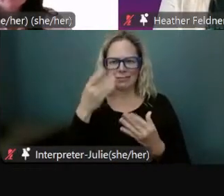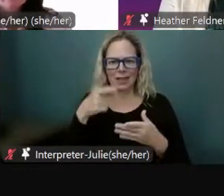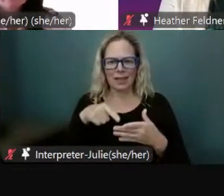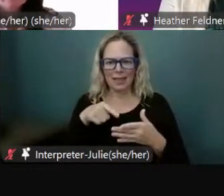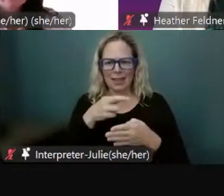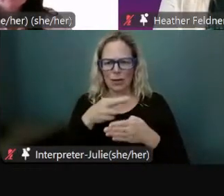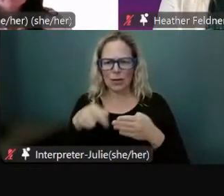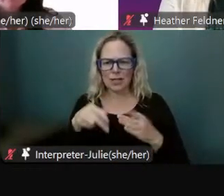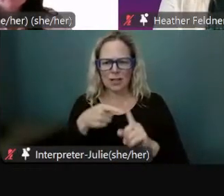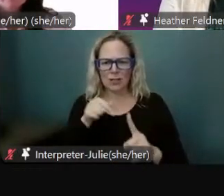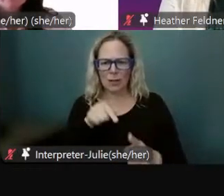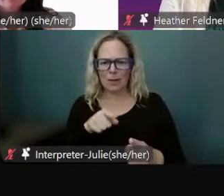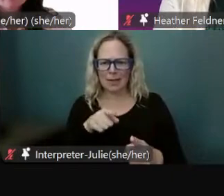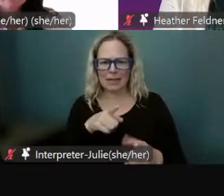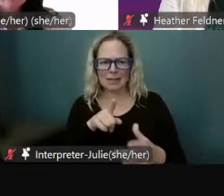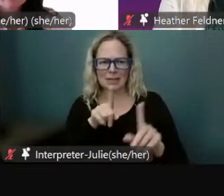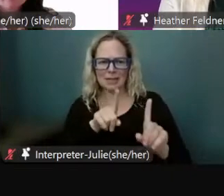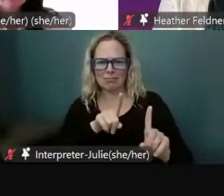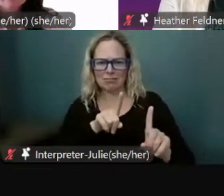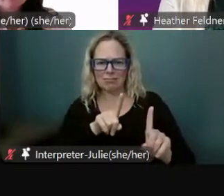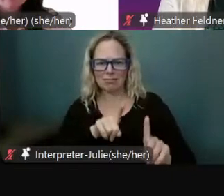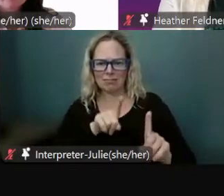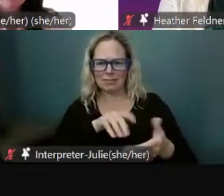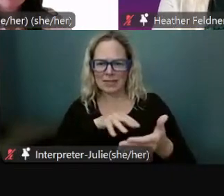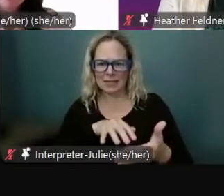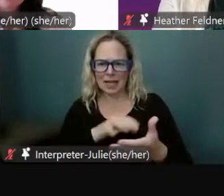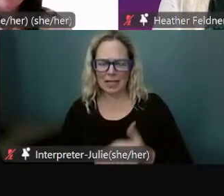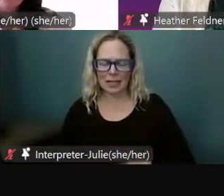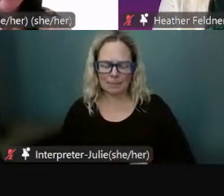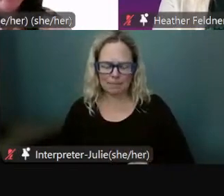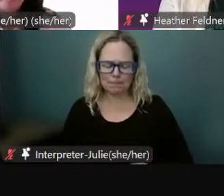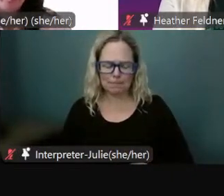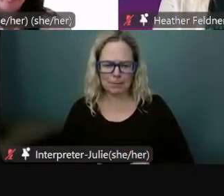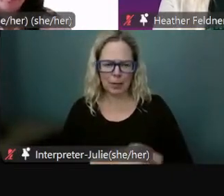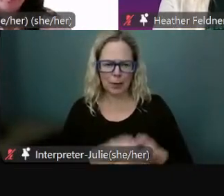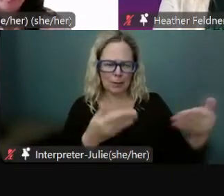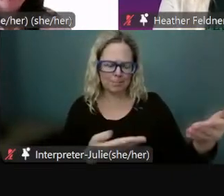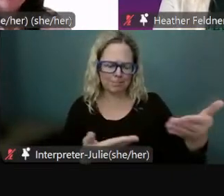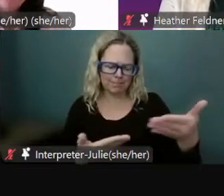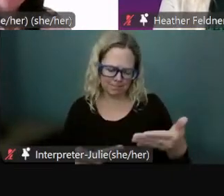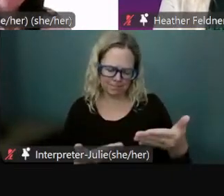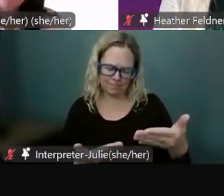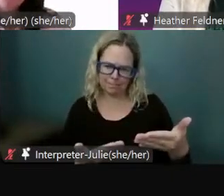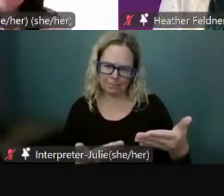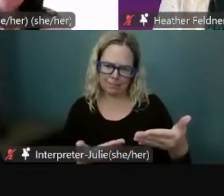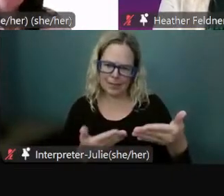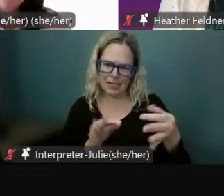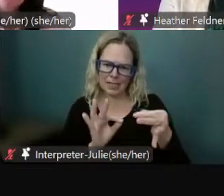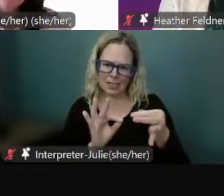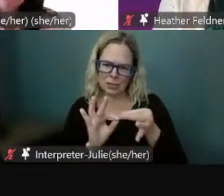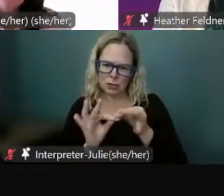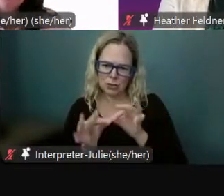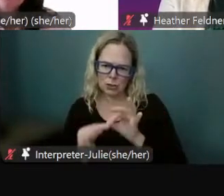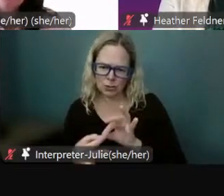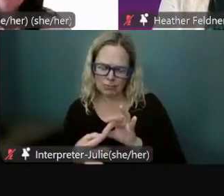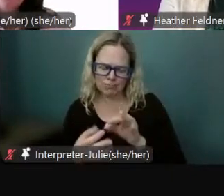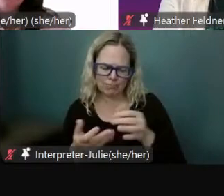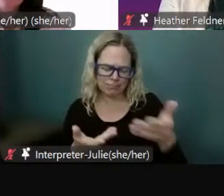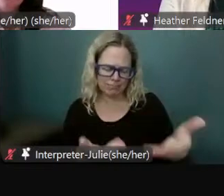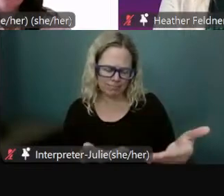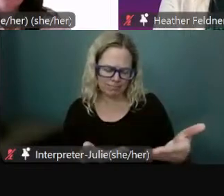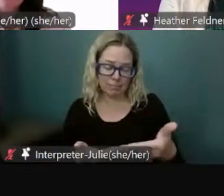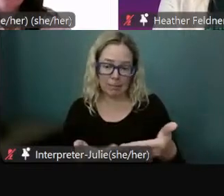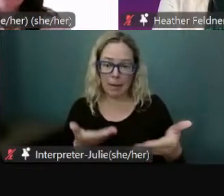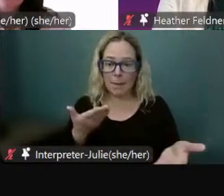our initial pilot study. One possible interpretation is that as people become more aware of,